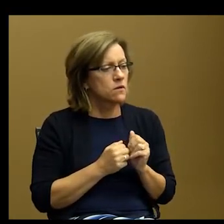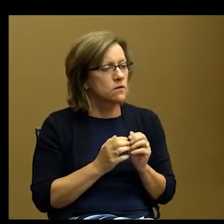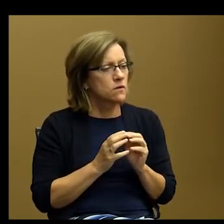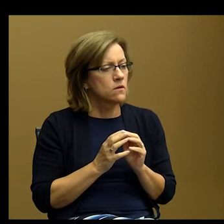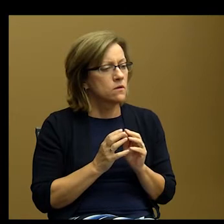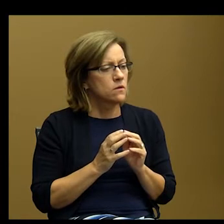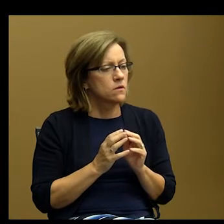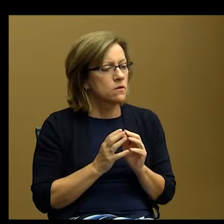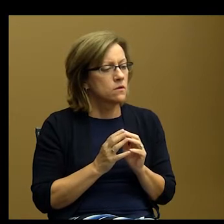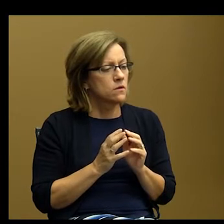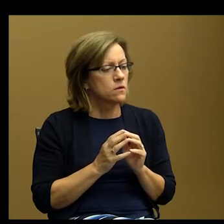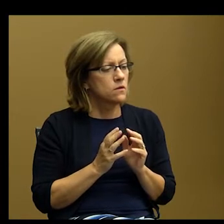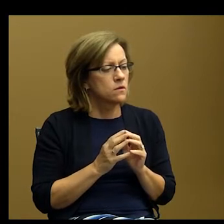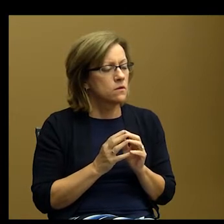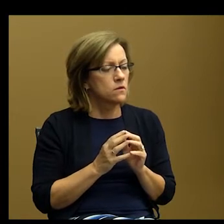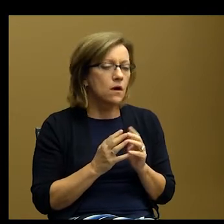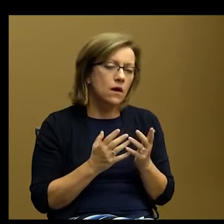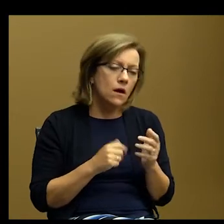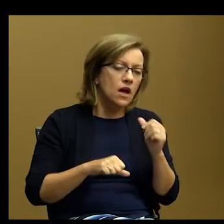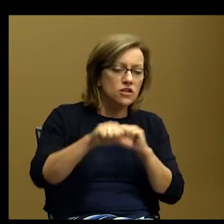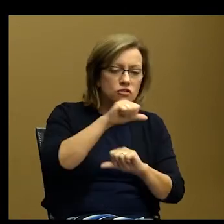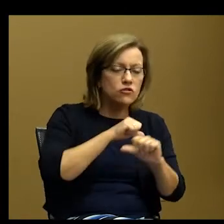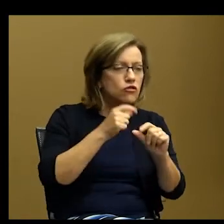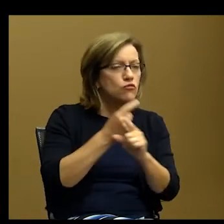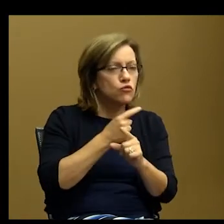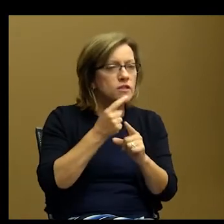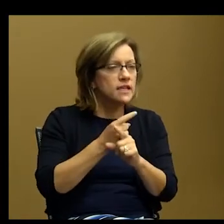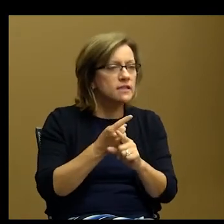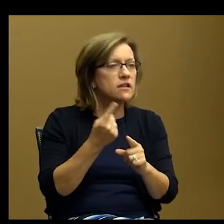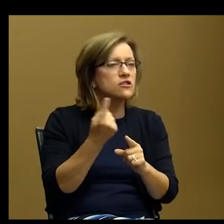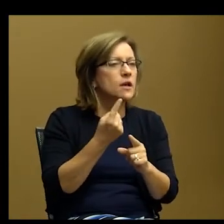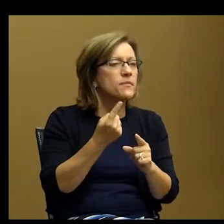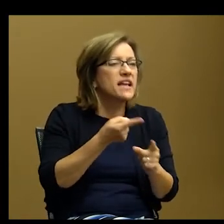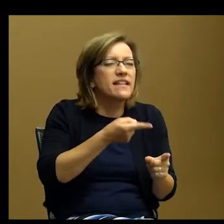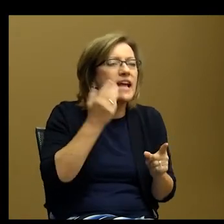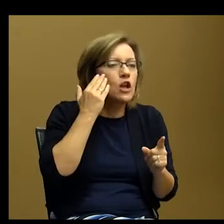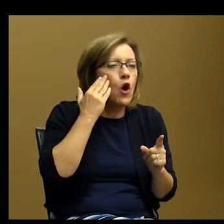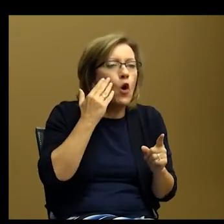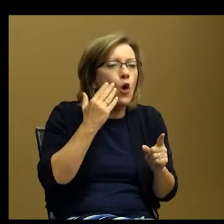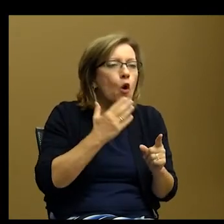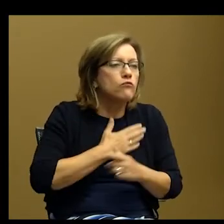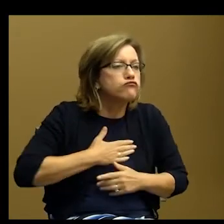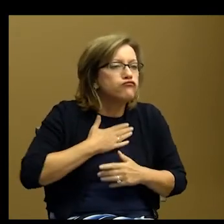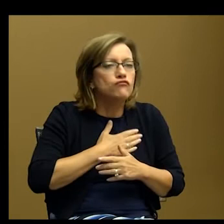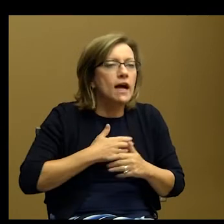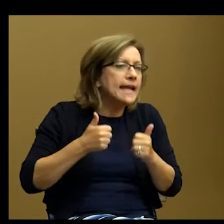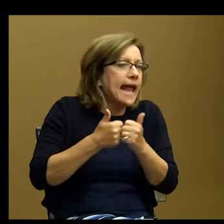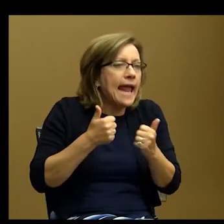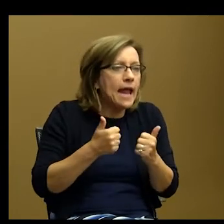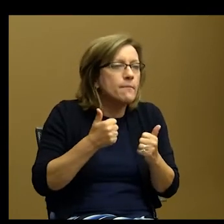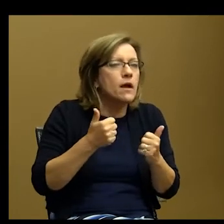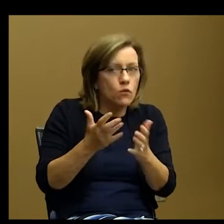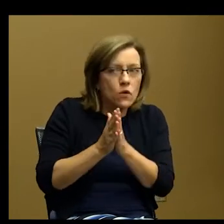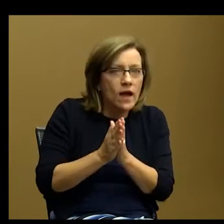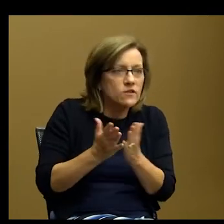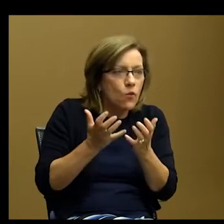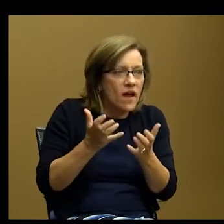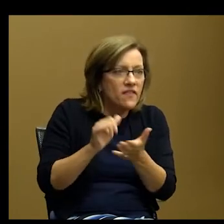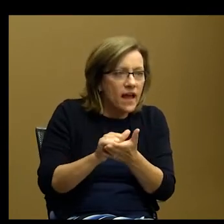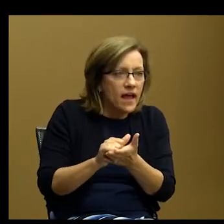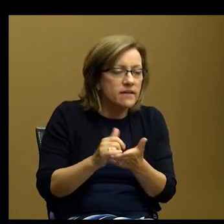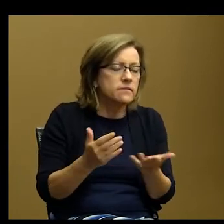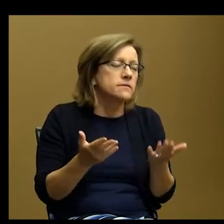Request for a social routine or something to happen, a familiar game. Sometimes it's requesting